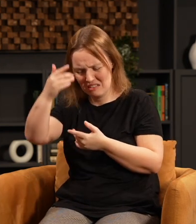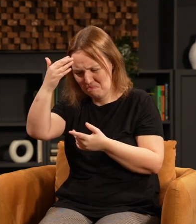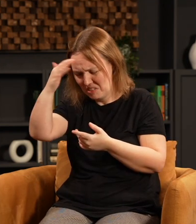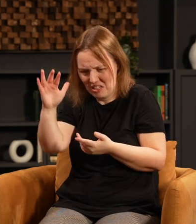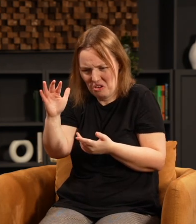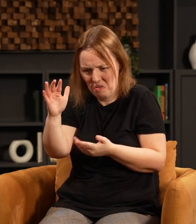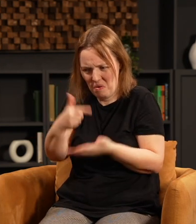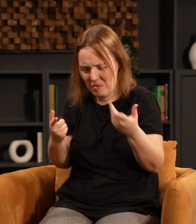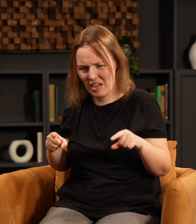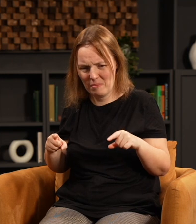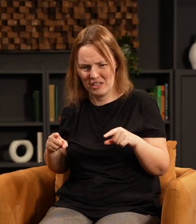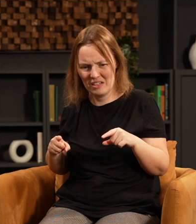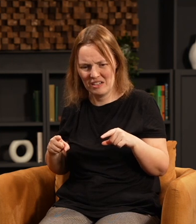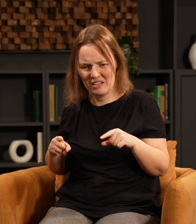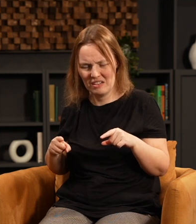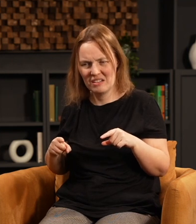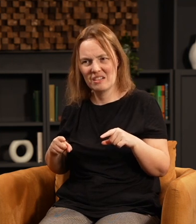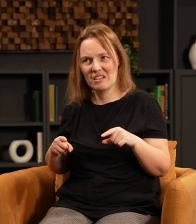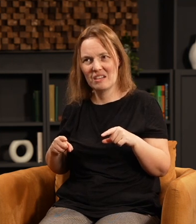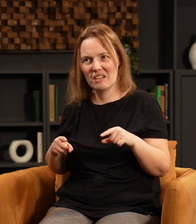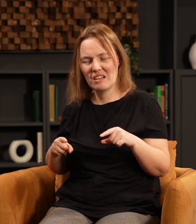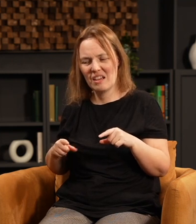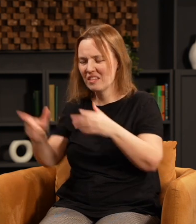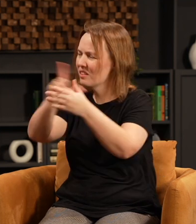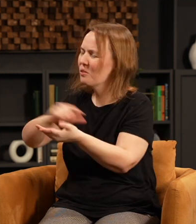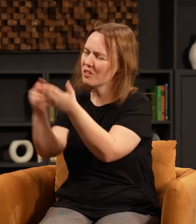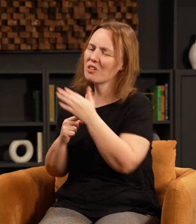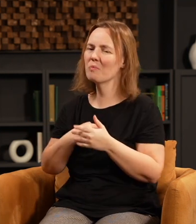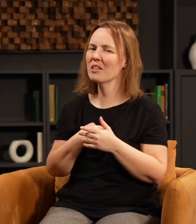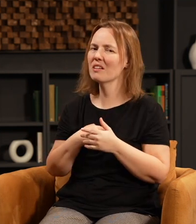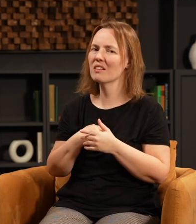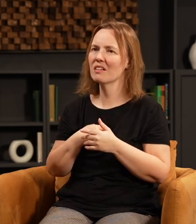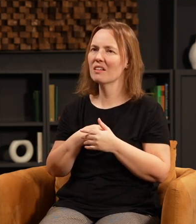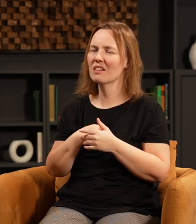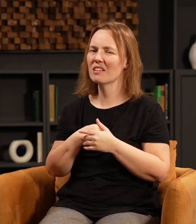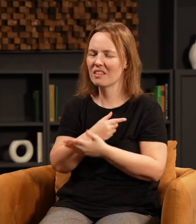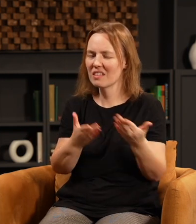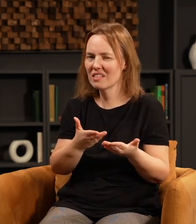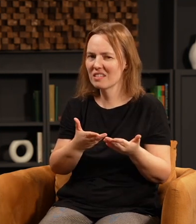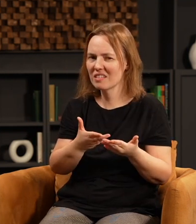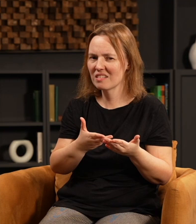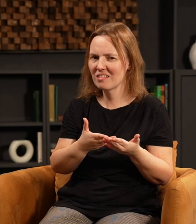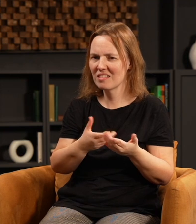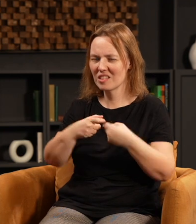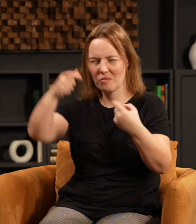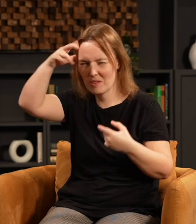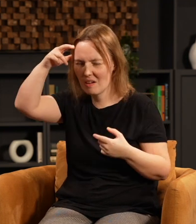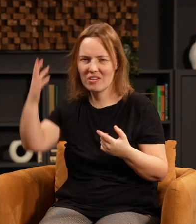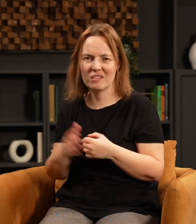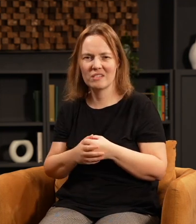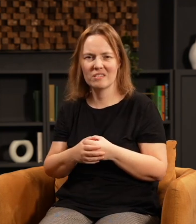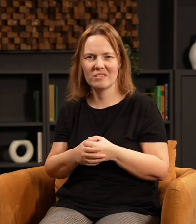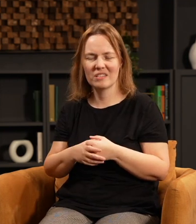then the Lord showed me once, especially when the boys came along, and he showed me this is demonic. This is not just something you rationalize because